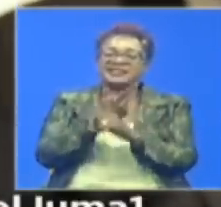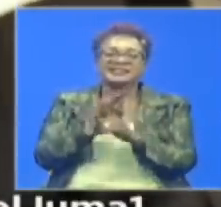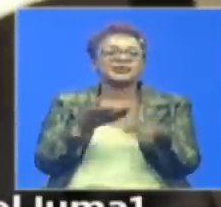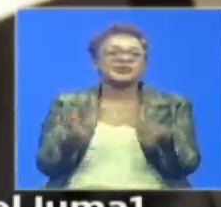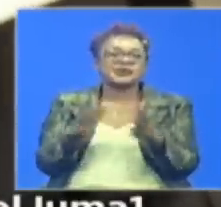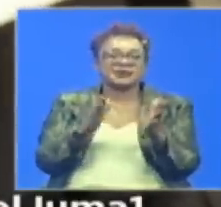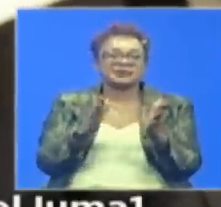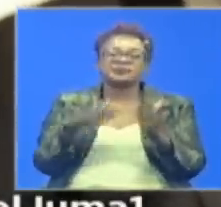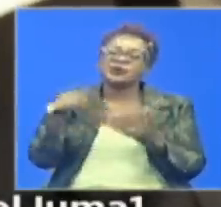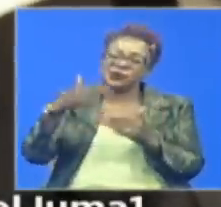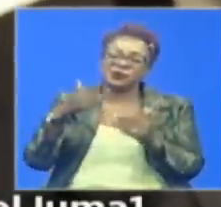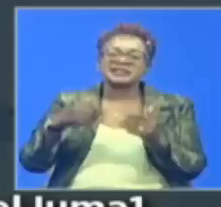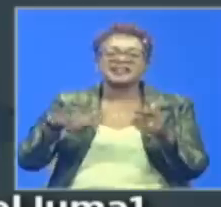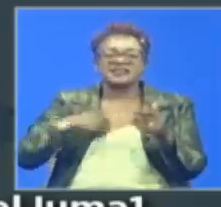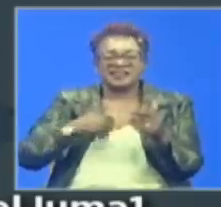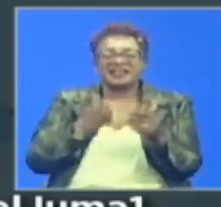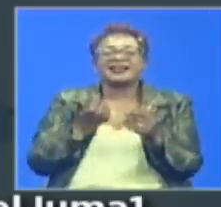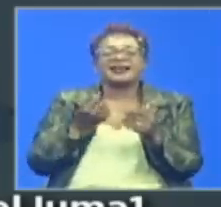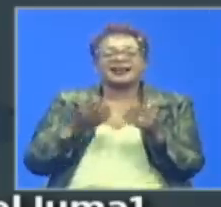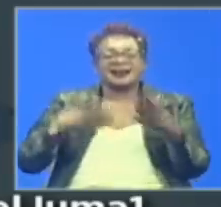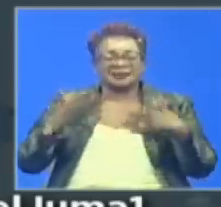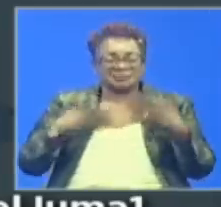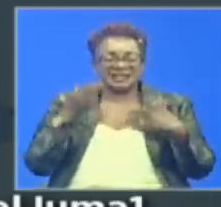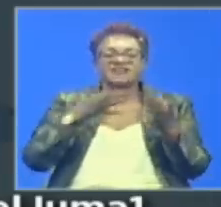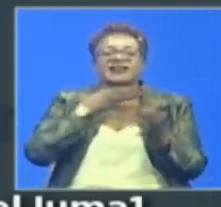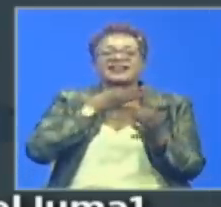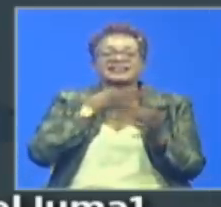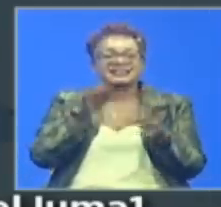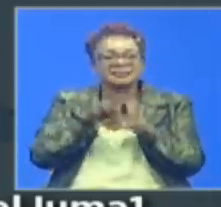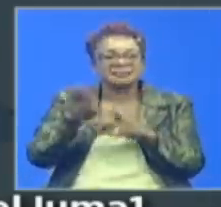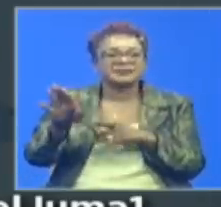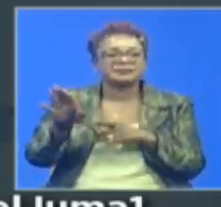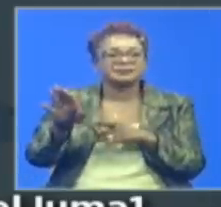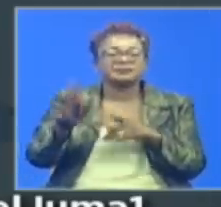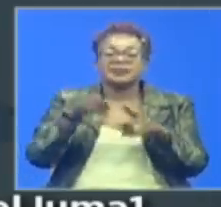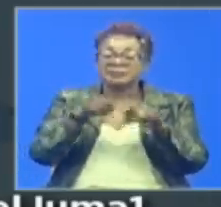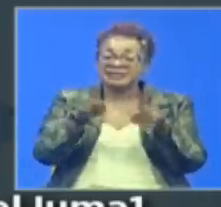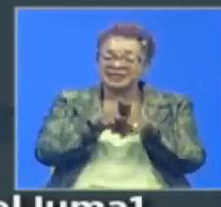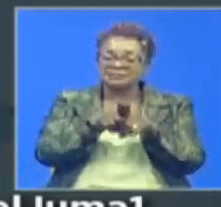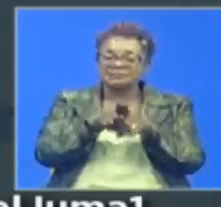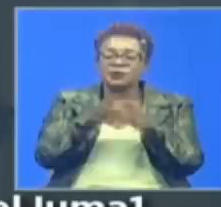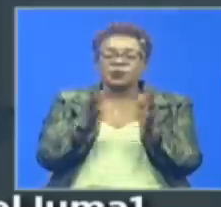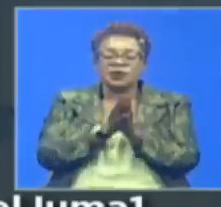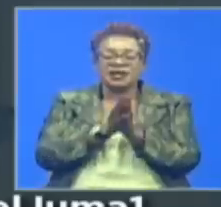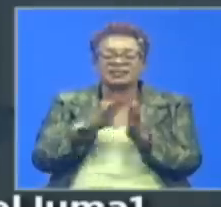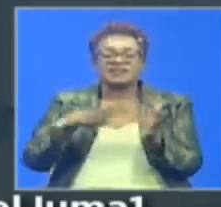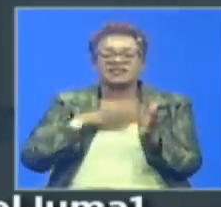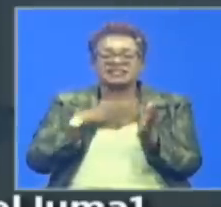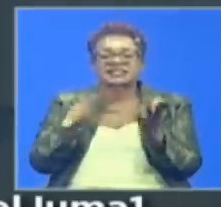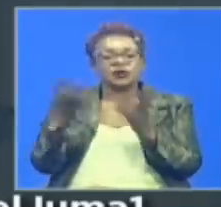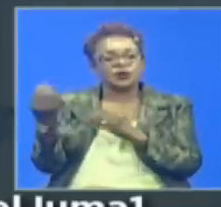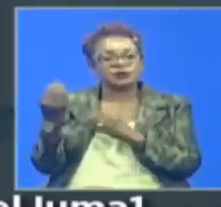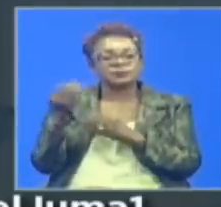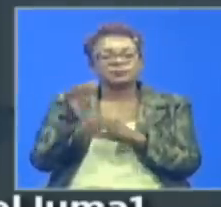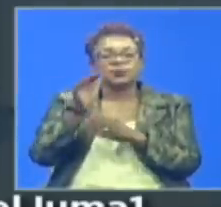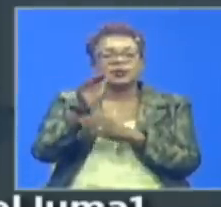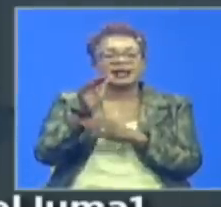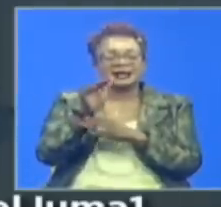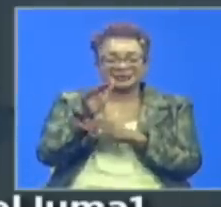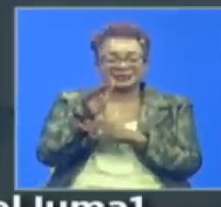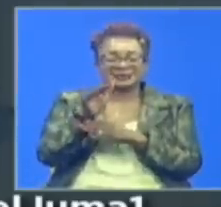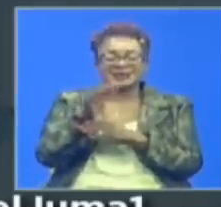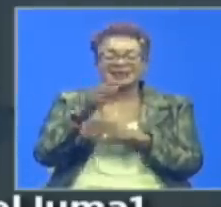wanafurahi tukitoa kama wao. But please, even with the visitors gone, we beg Governor 047 to stick